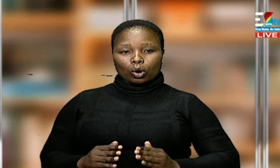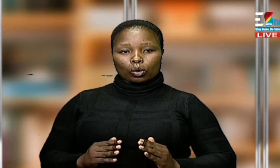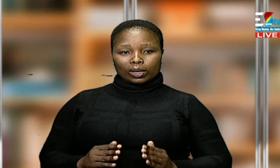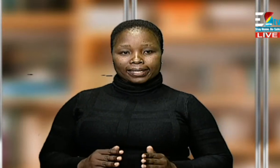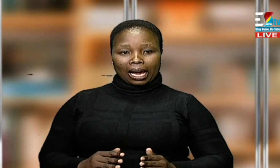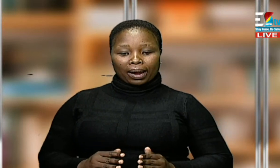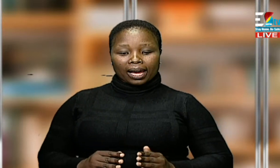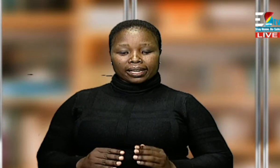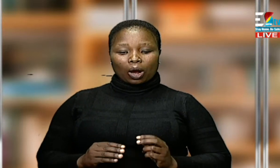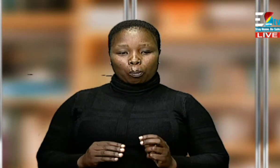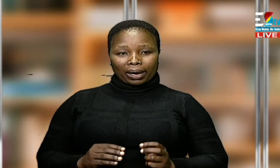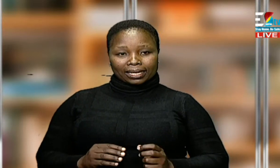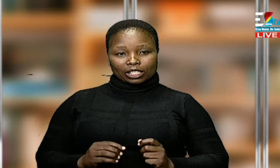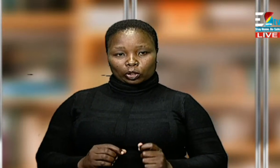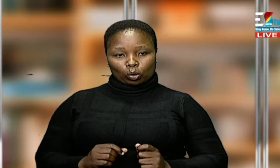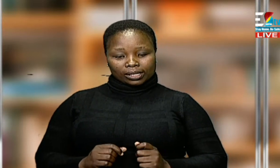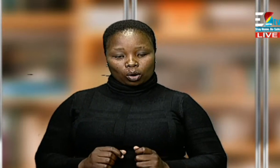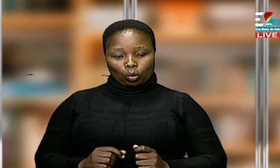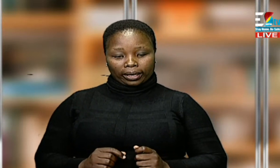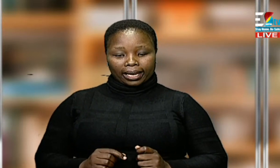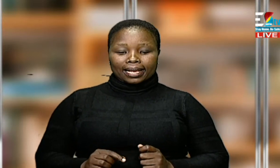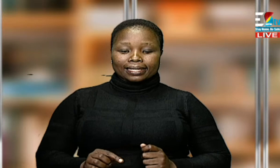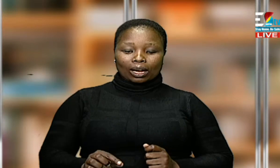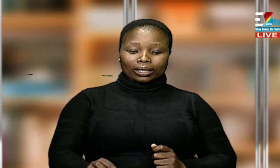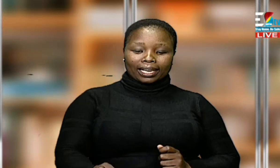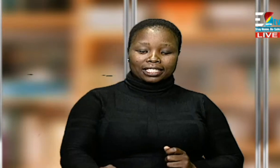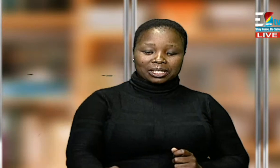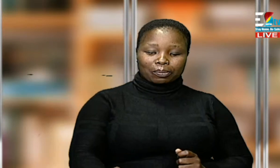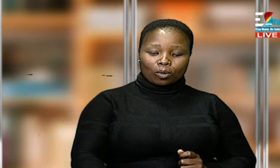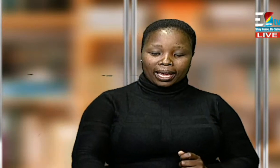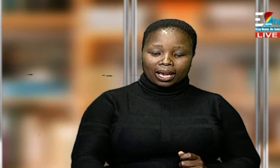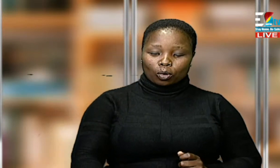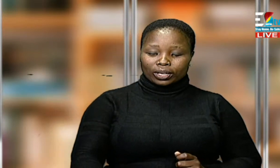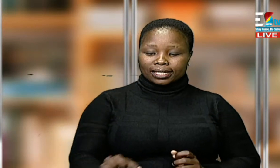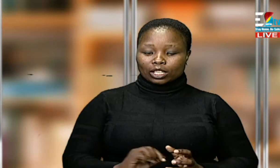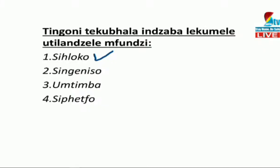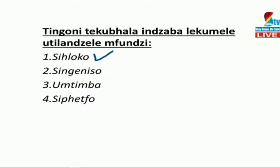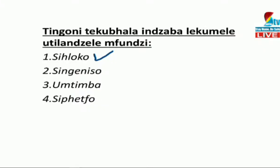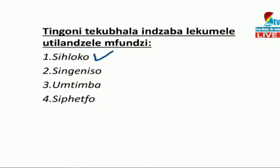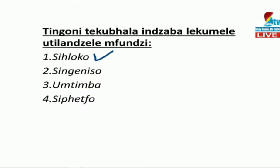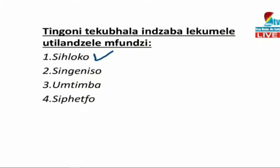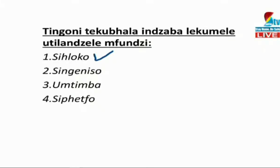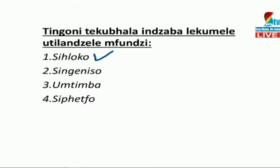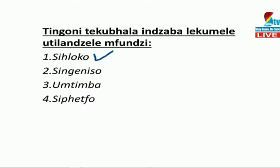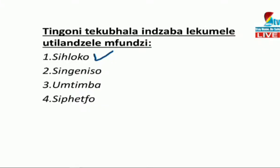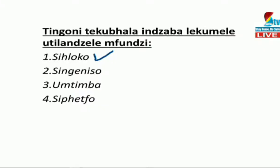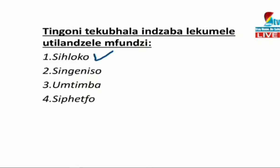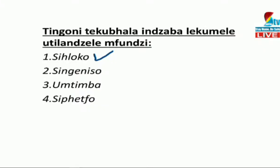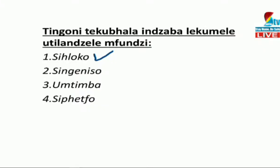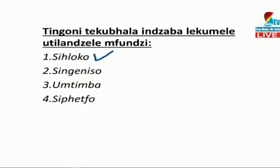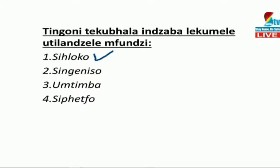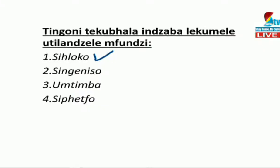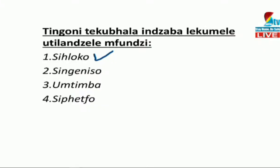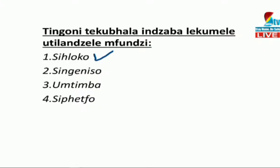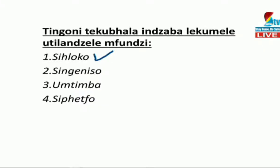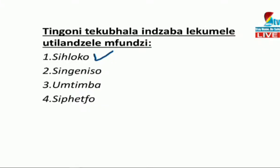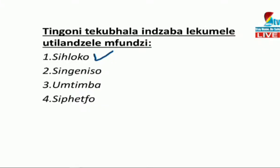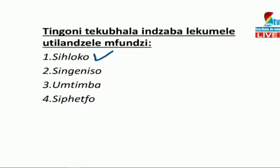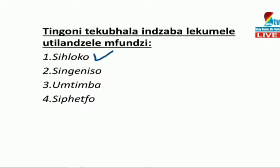hlobo lolu lwendzaba nawubhala sihloko sakhona. Sitawuqala nje sibuke kunesihloko lokuyingoni